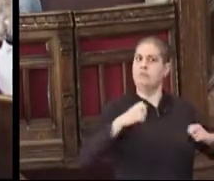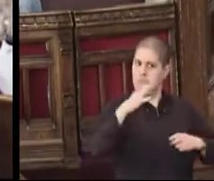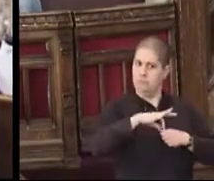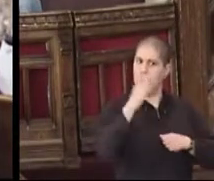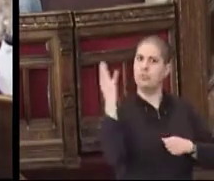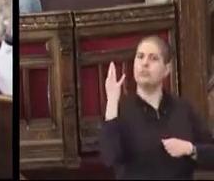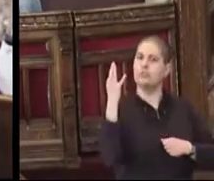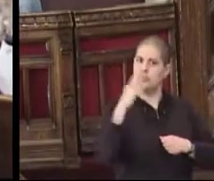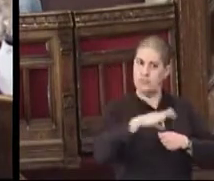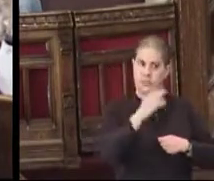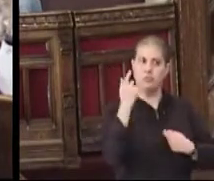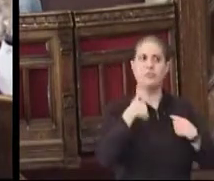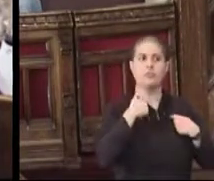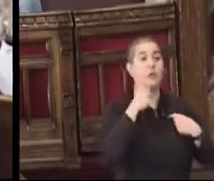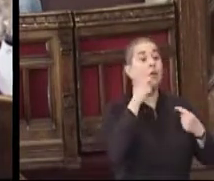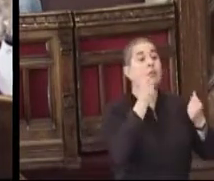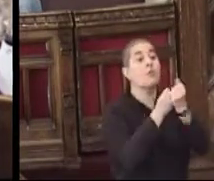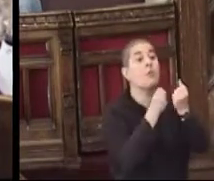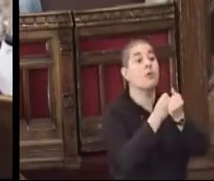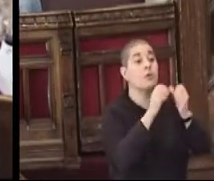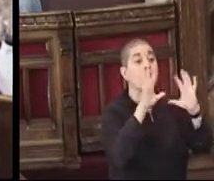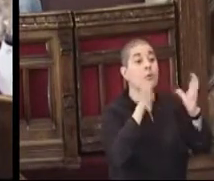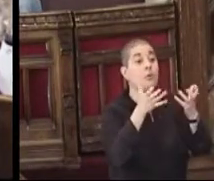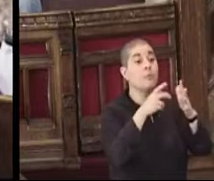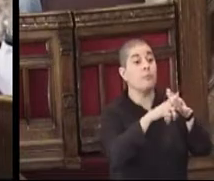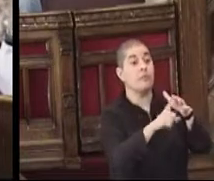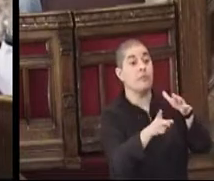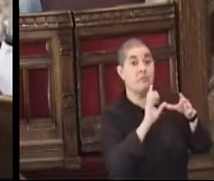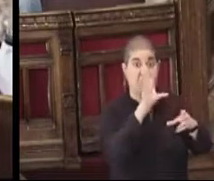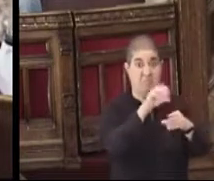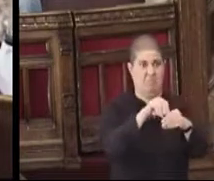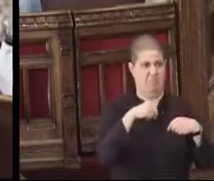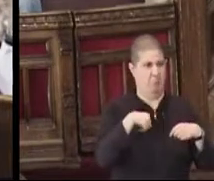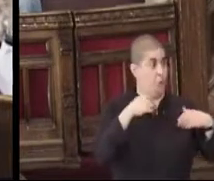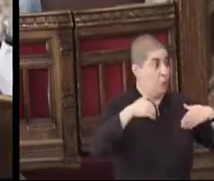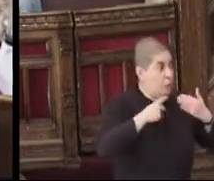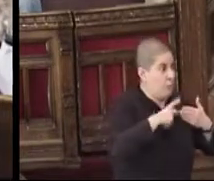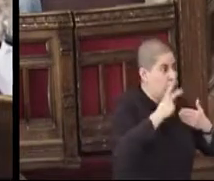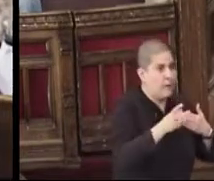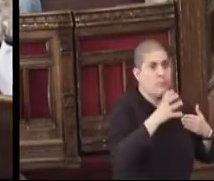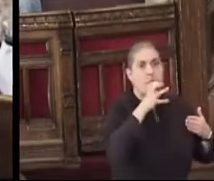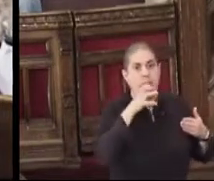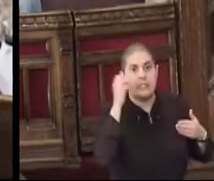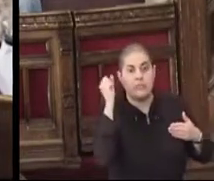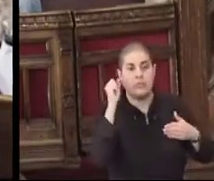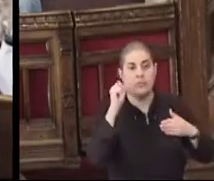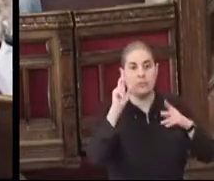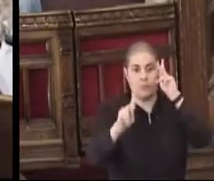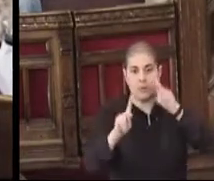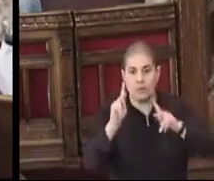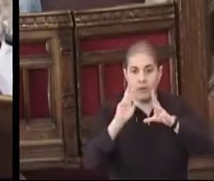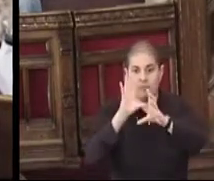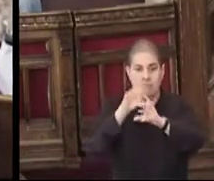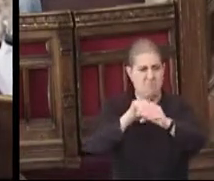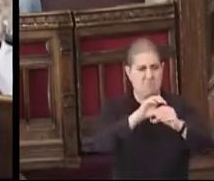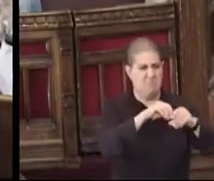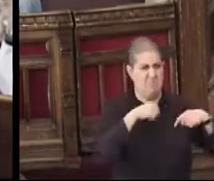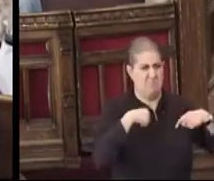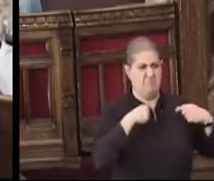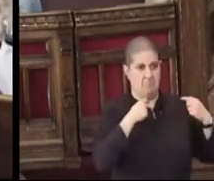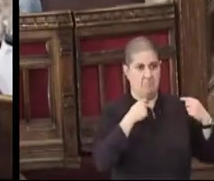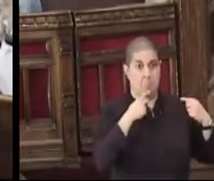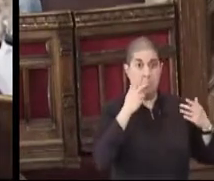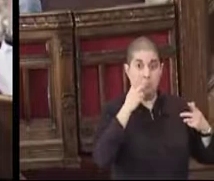saw yourself in a support group for a new refugee or helping to build a youth program or a seniors program or facilitating a small